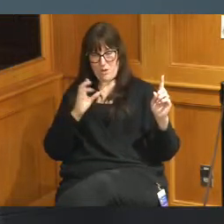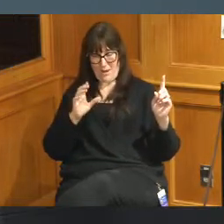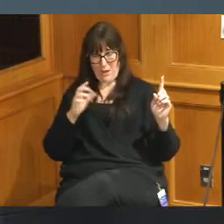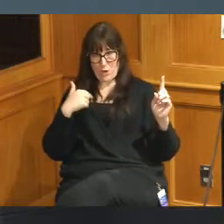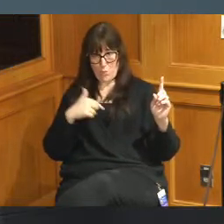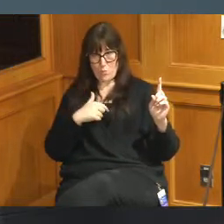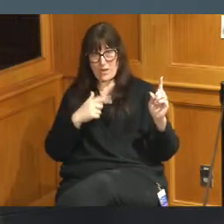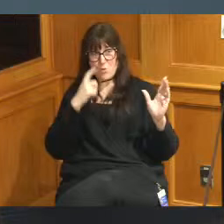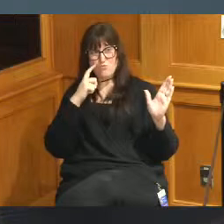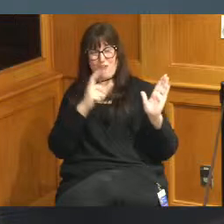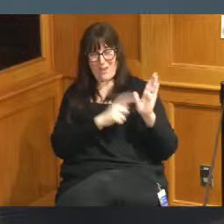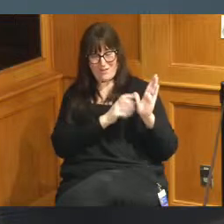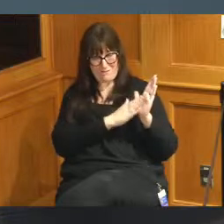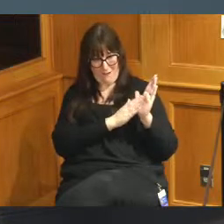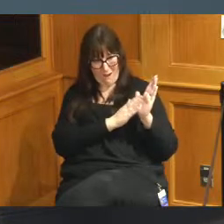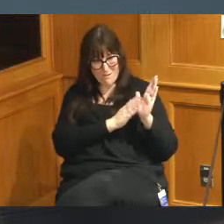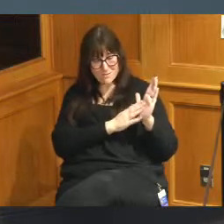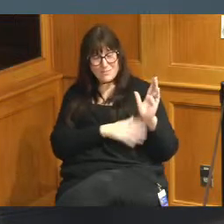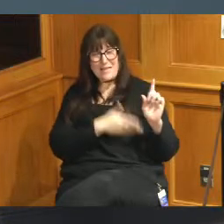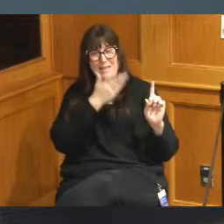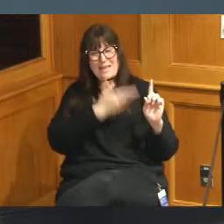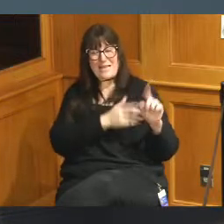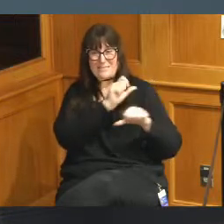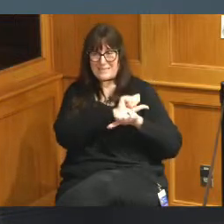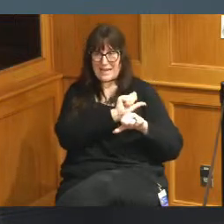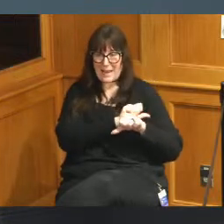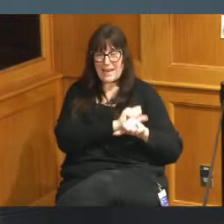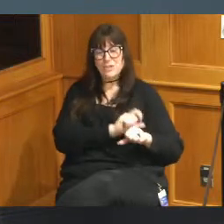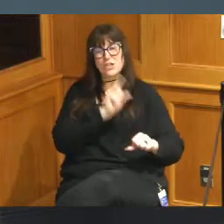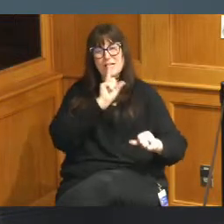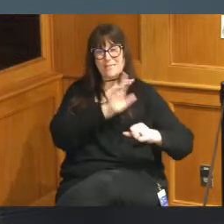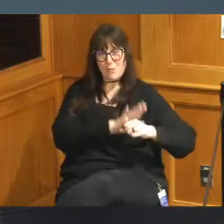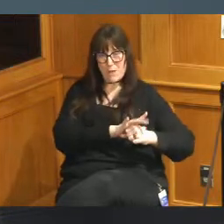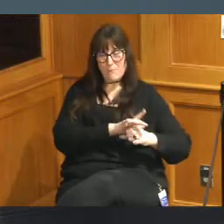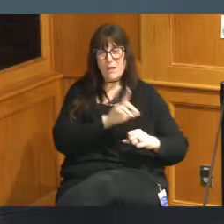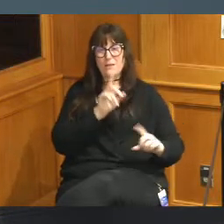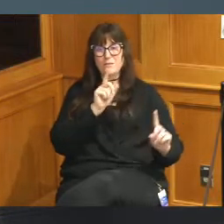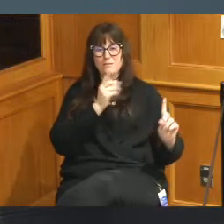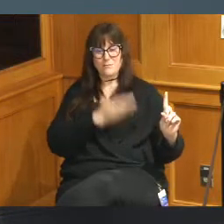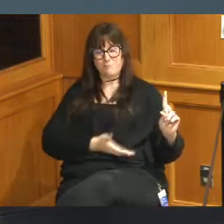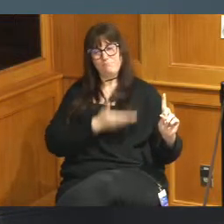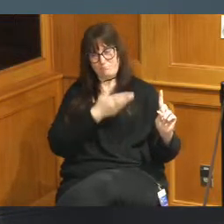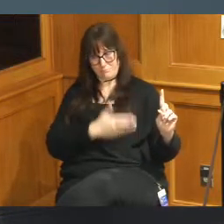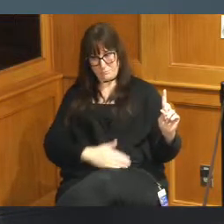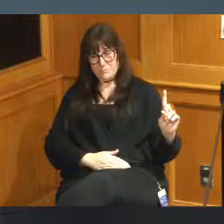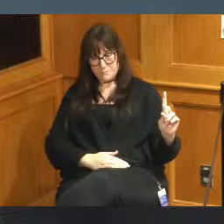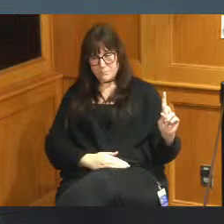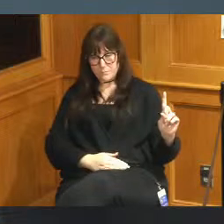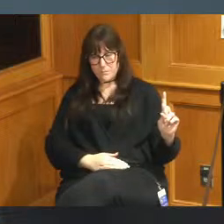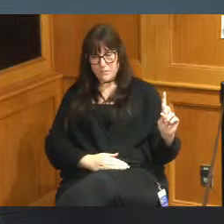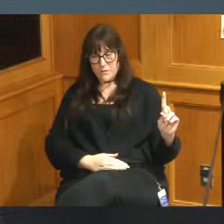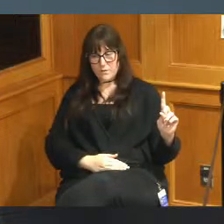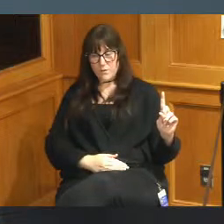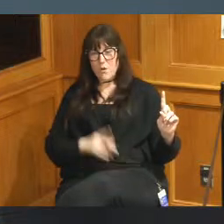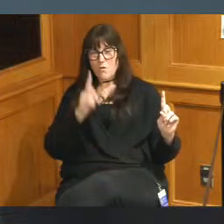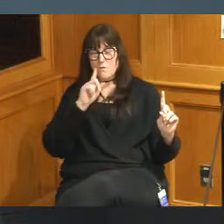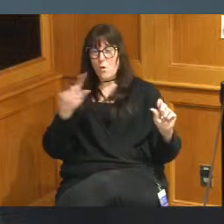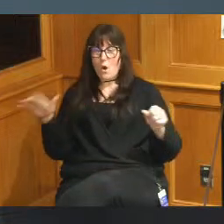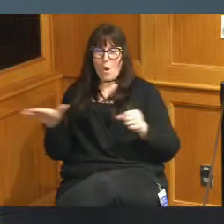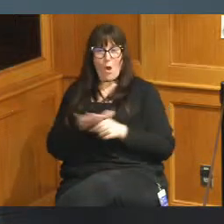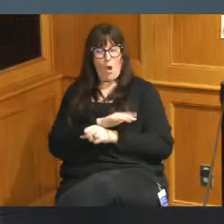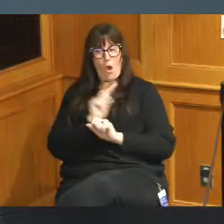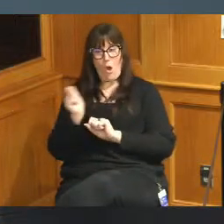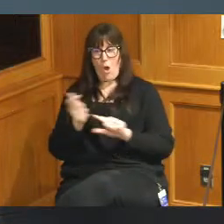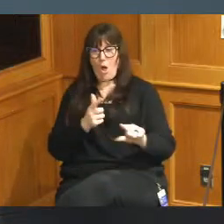Commissioners recognizes the dedication and commitment of U.S. Attorney Kenneth Parker to the residents of Hamilton